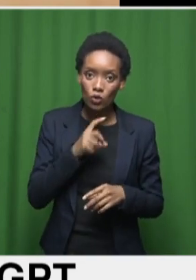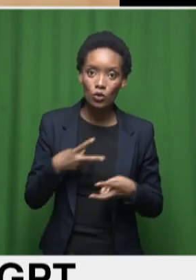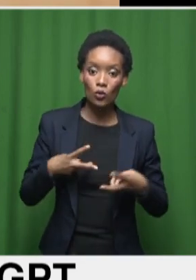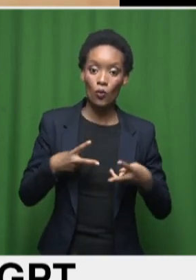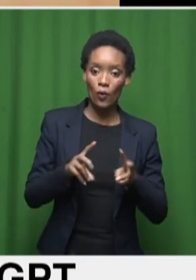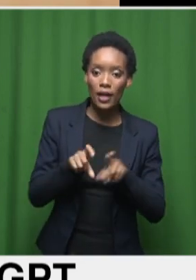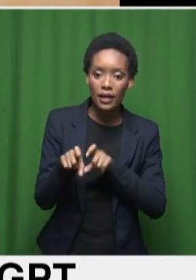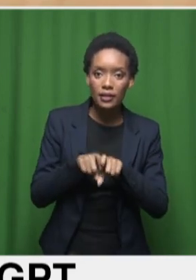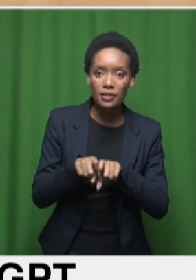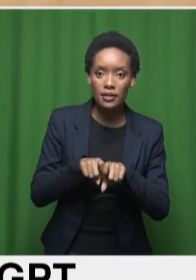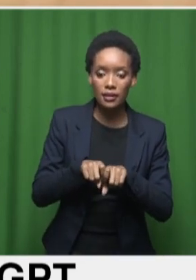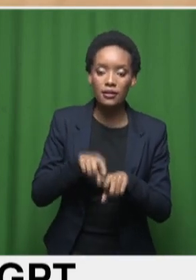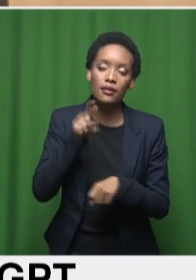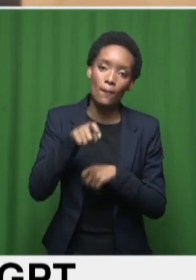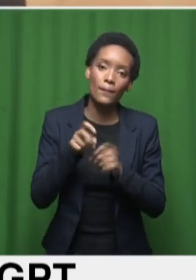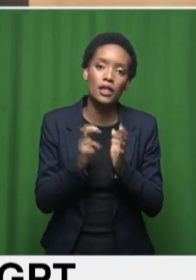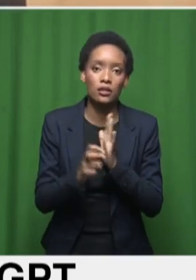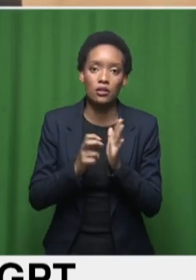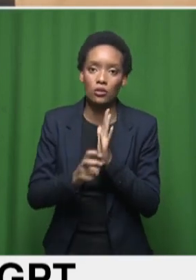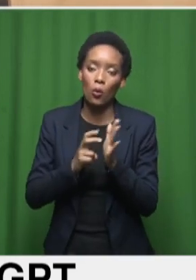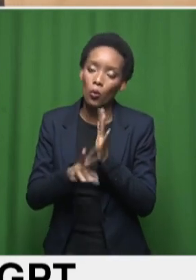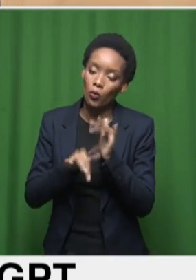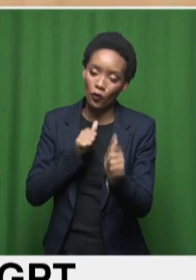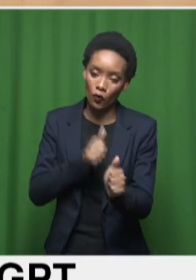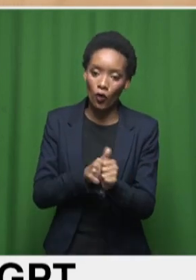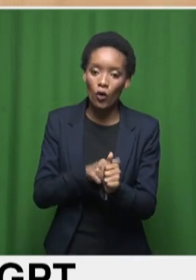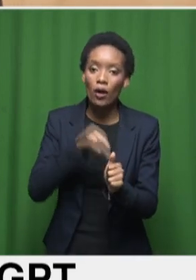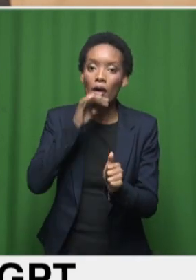controlled. This is quite,